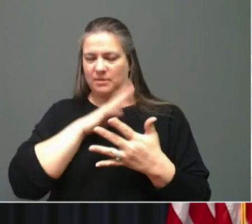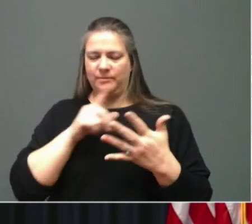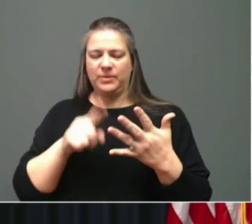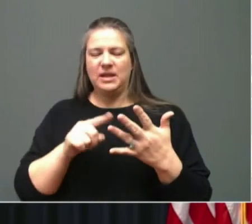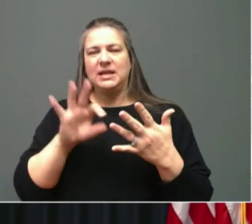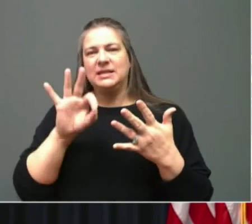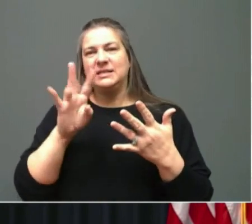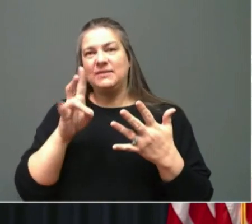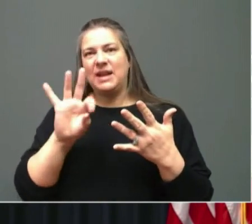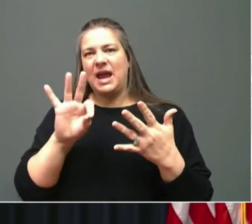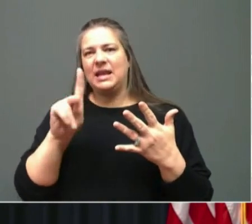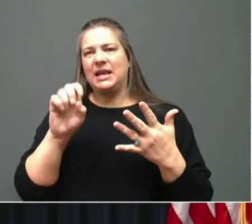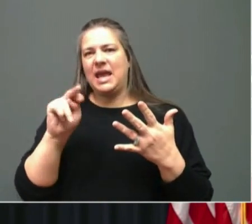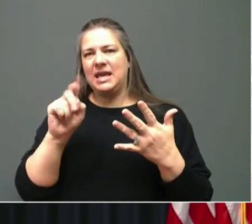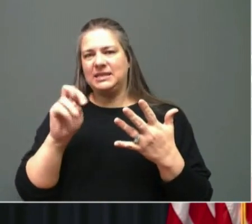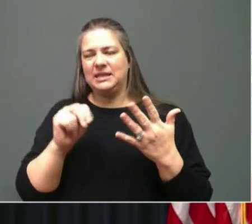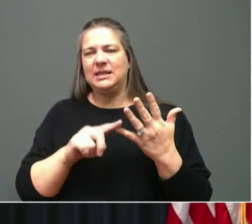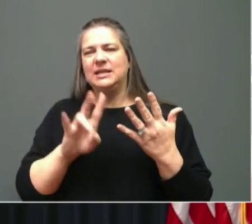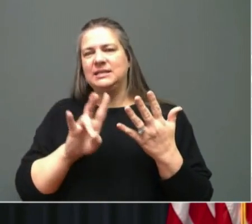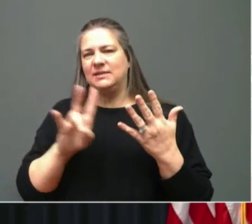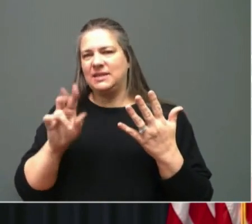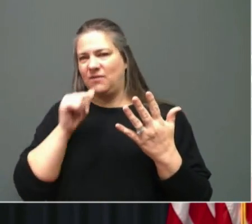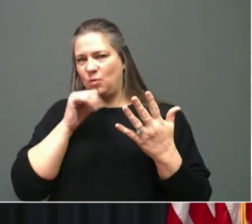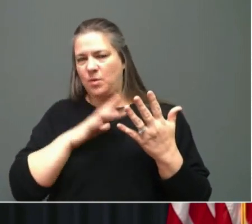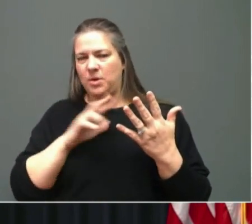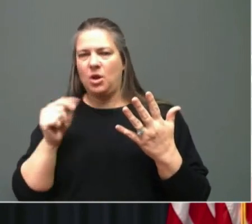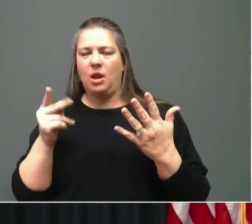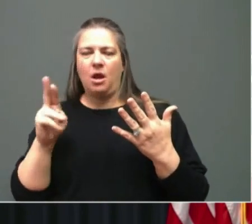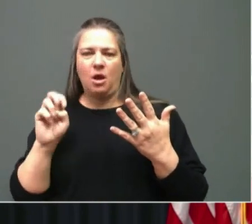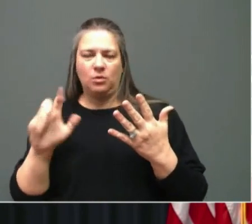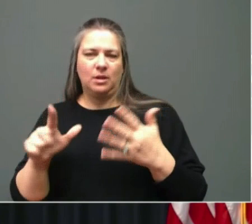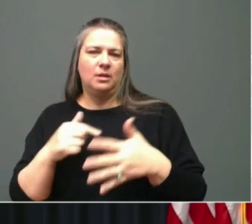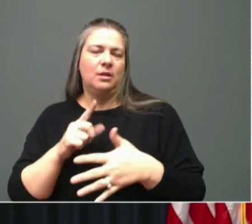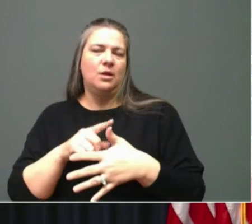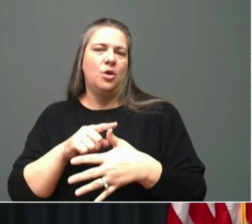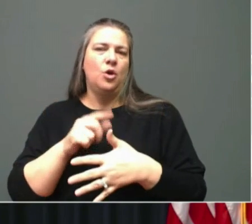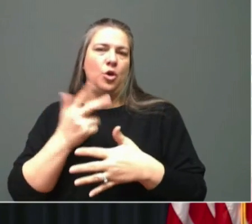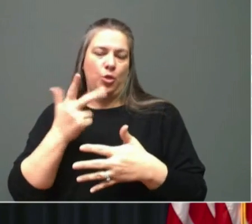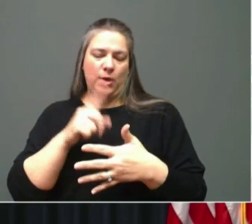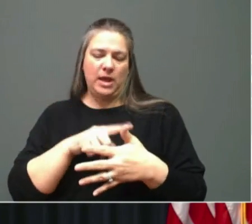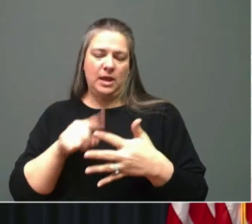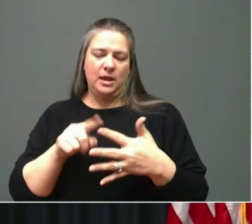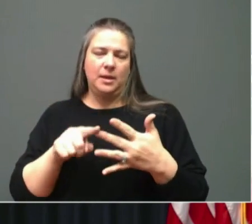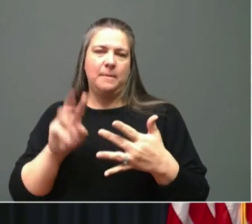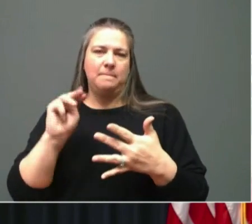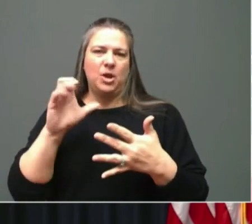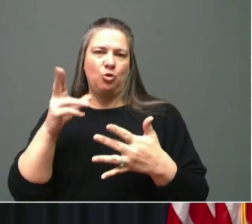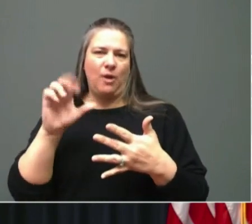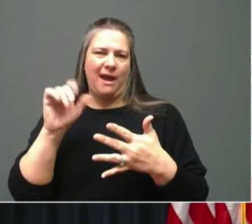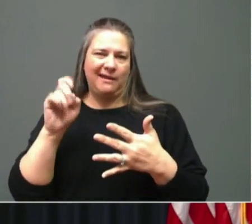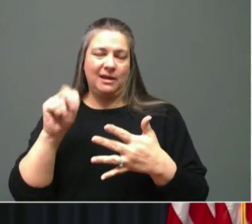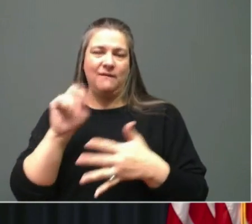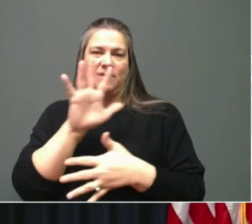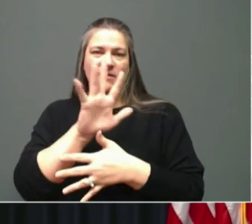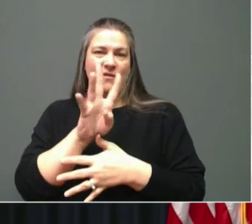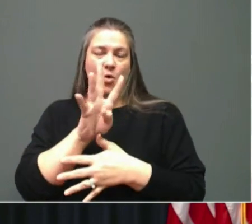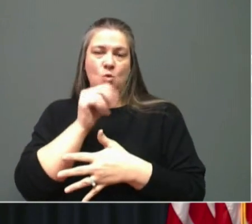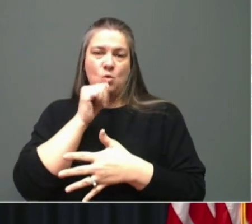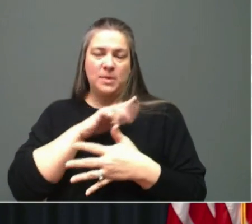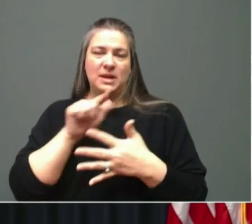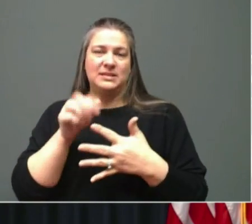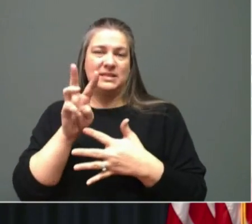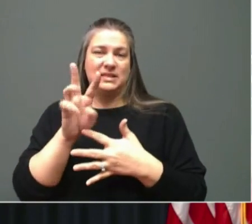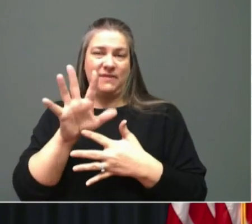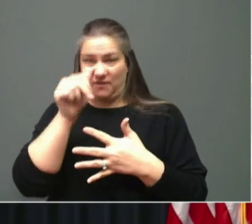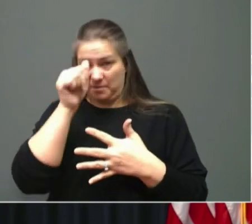Kenton, 77-year-old woman from Laurel, 3 individuals from McCracken, a 54-year-old woman, a 65-year-old man,